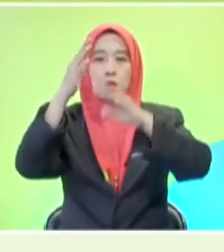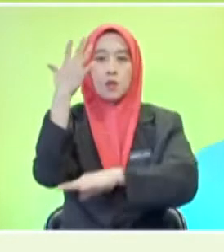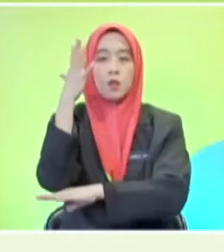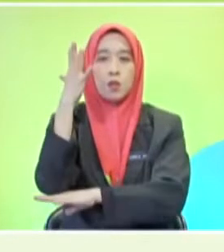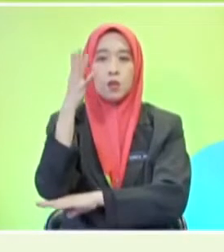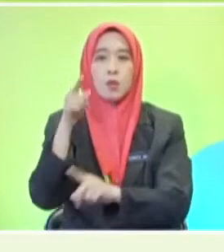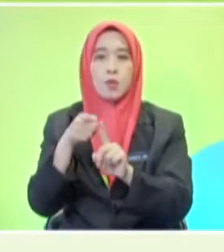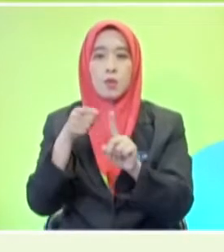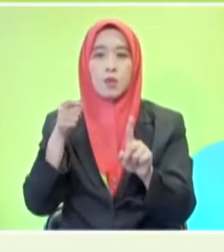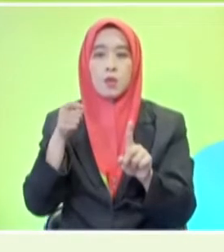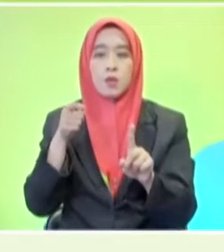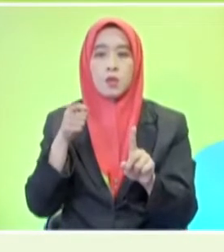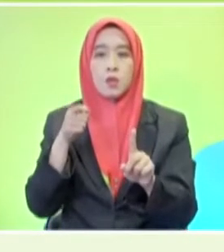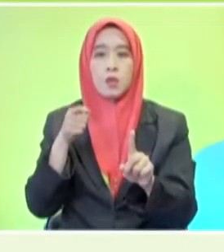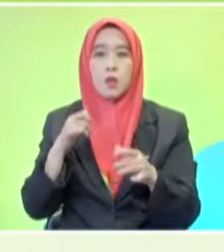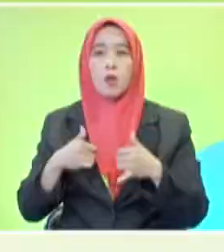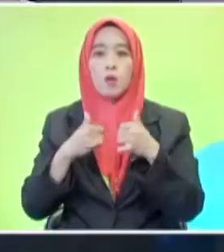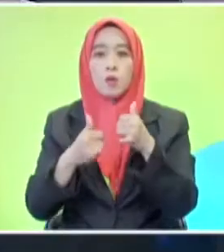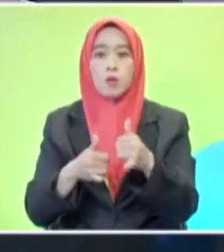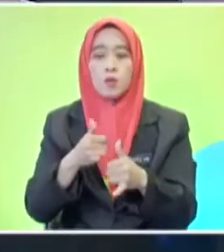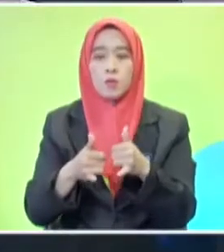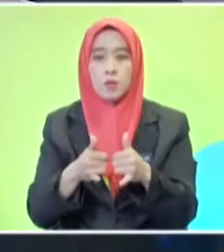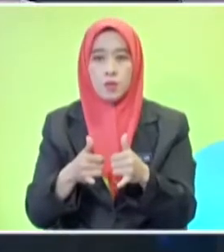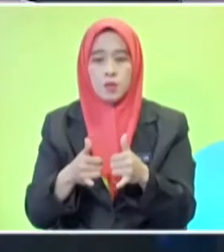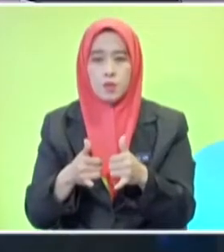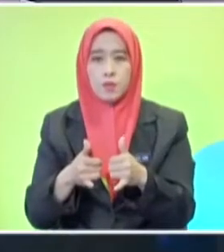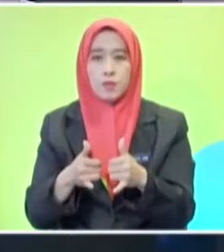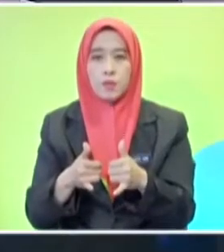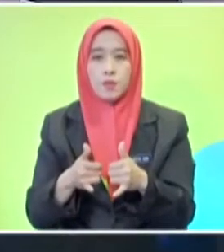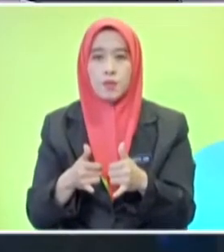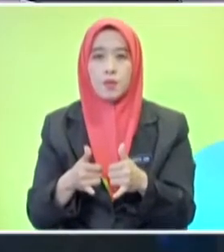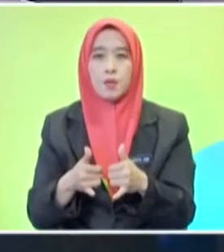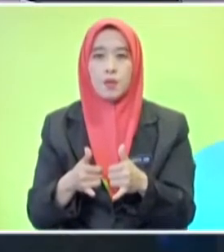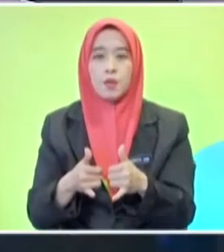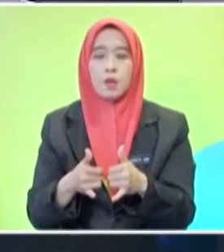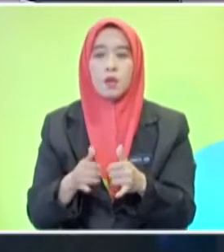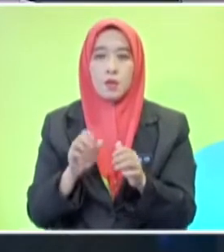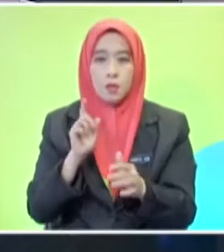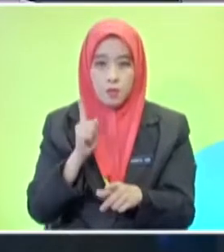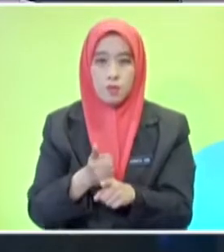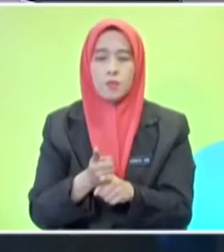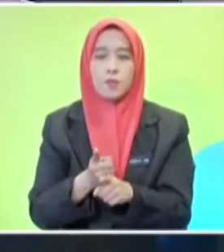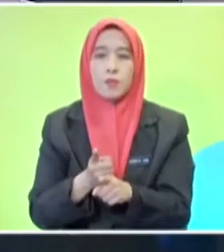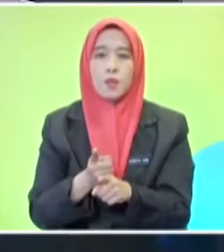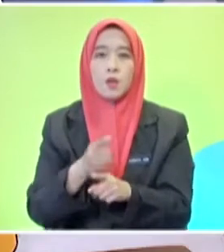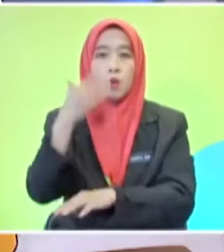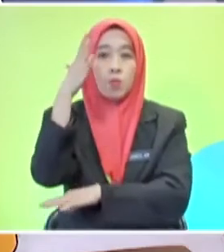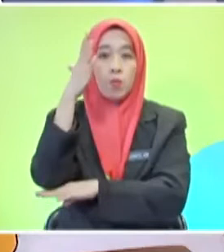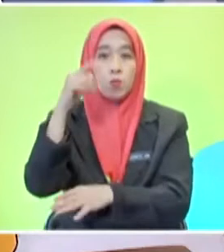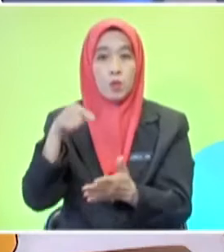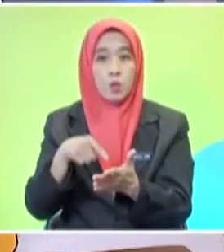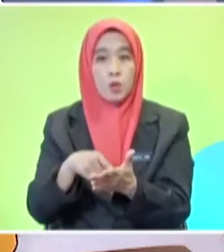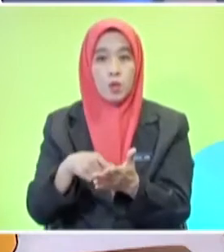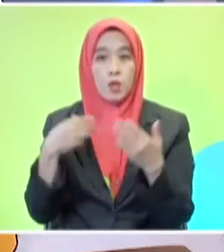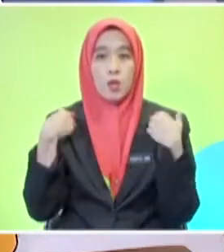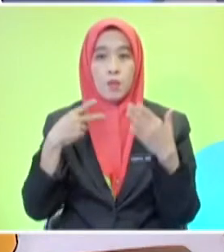from? Australia, perhaps? Oh, you're right. Okay. So Australia, yes. And this tree is actually a